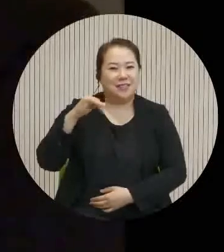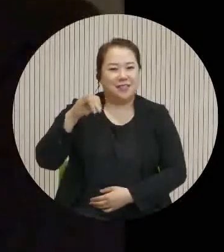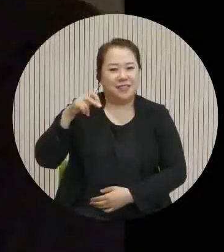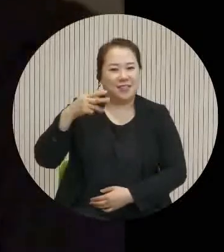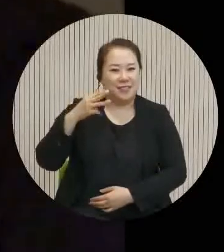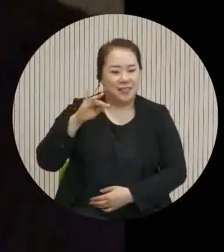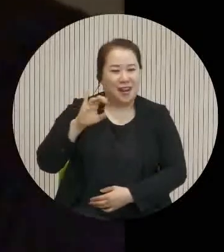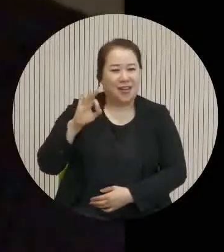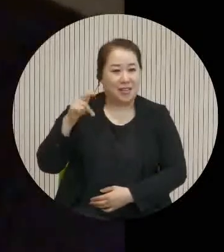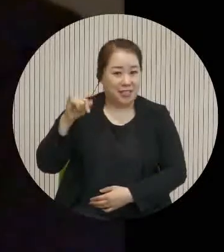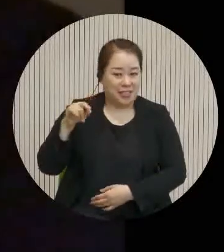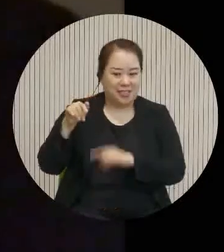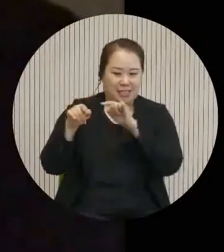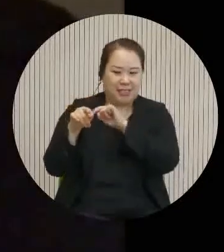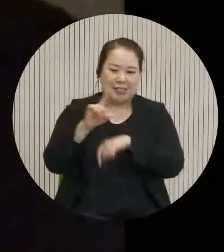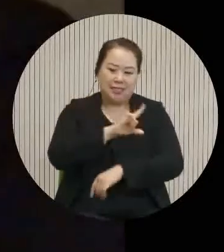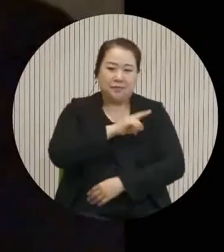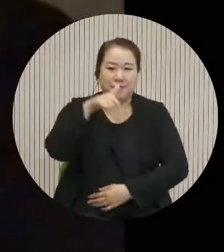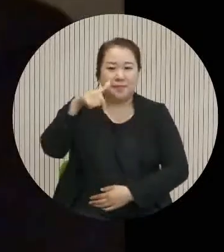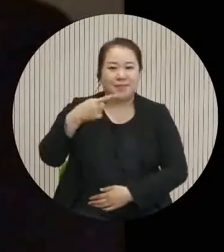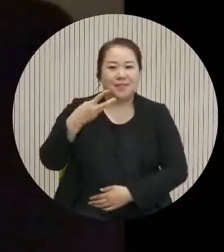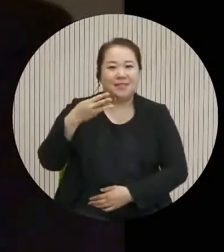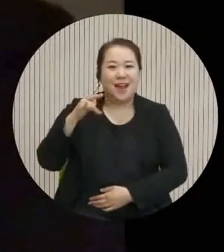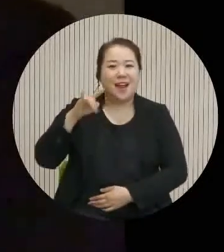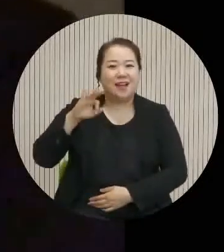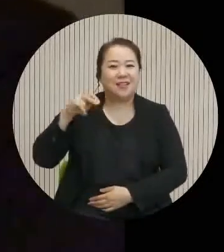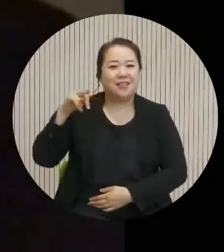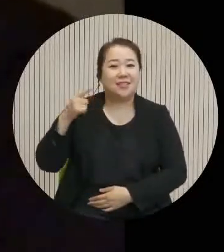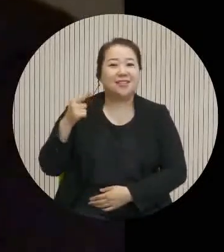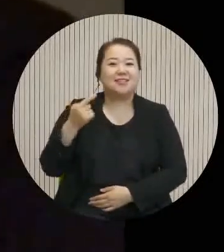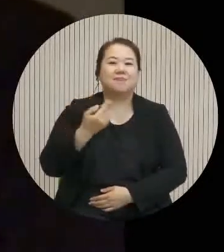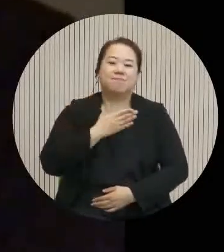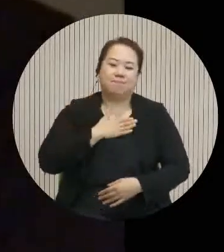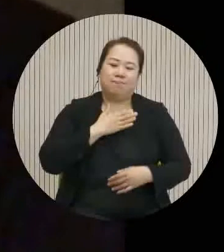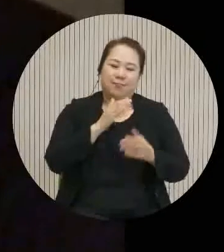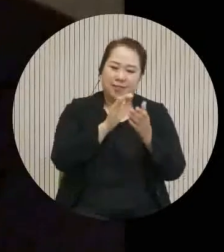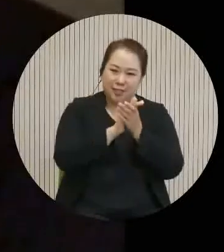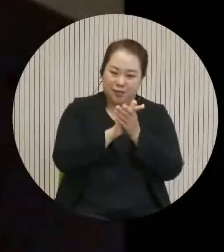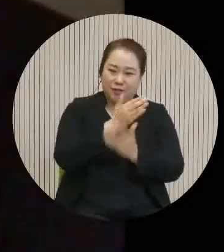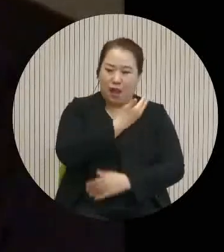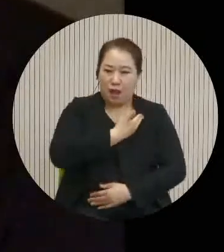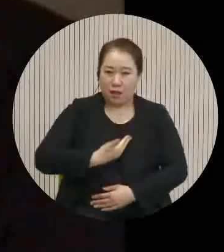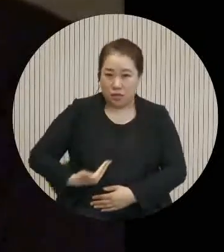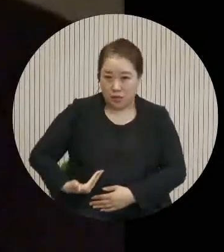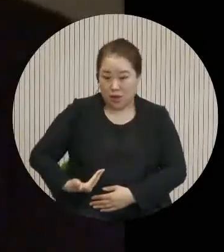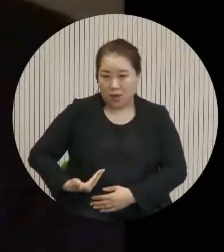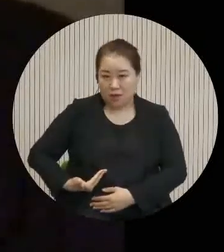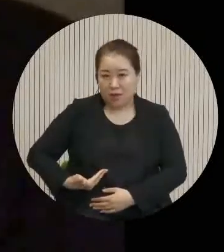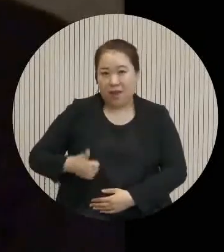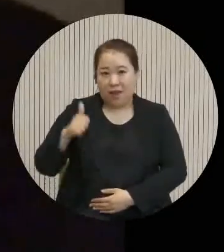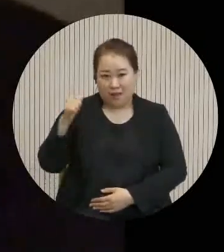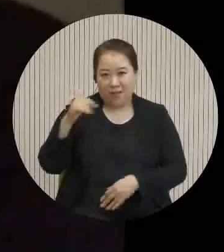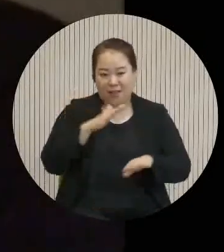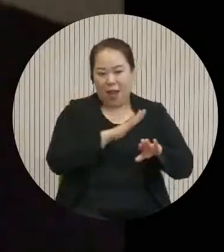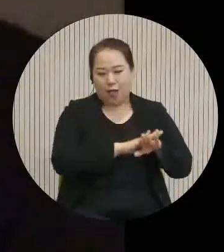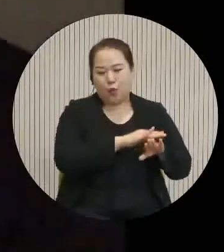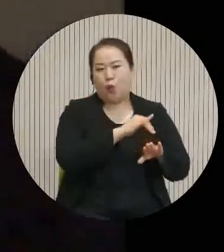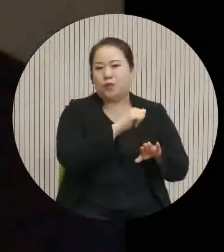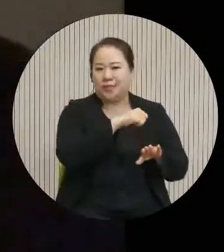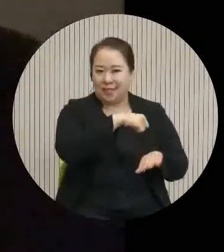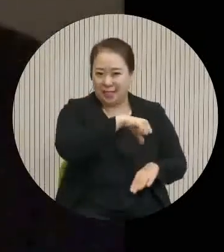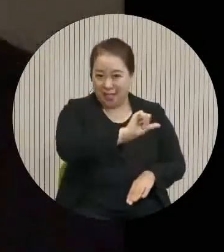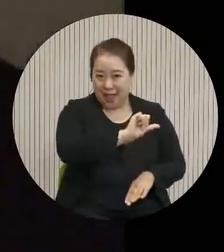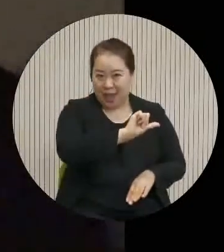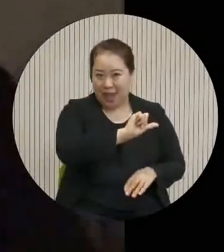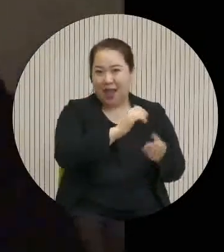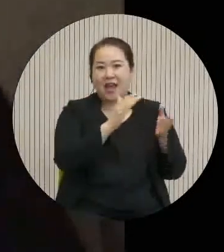Grace, a good friend of mine and my former student, my grandson, Julian, got to know her daughter, Crystal, and